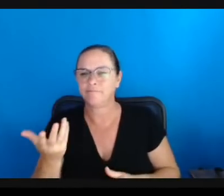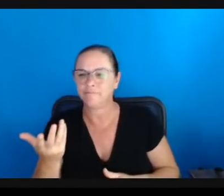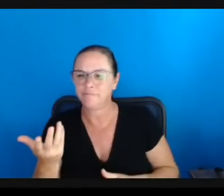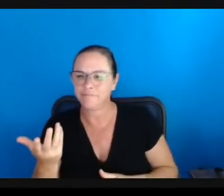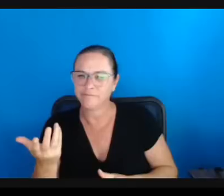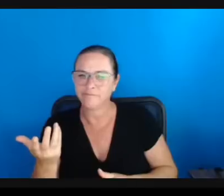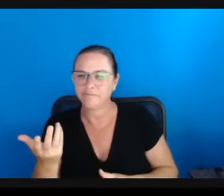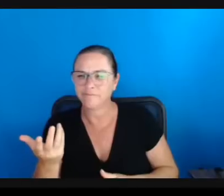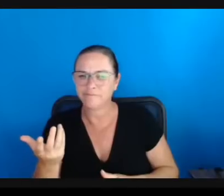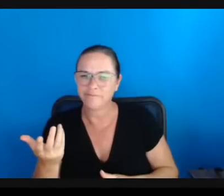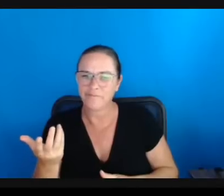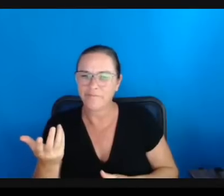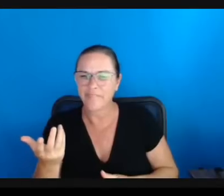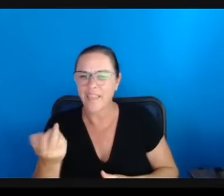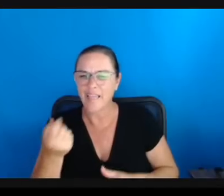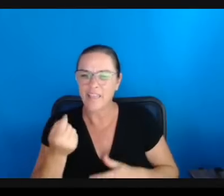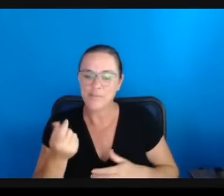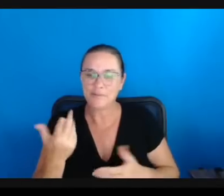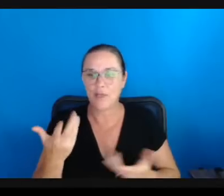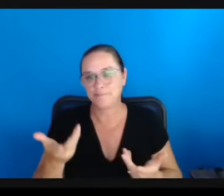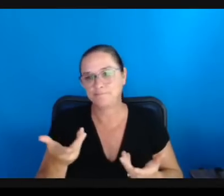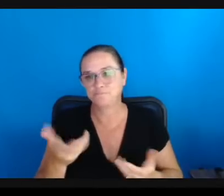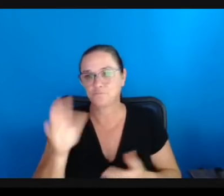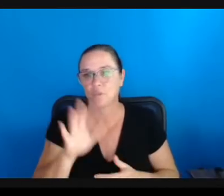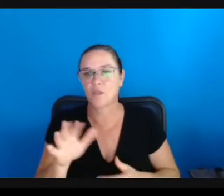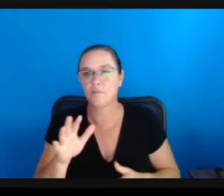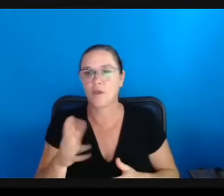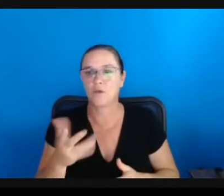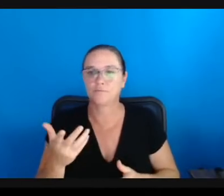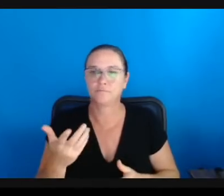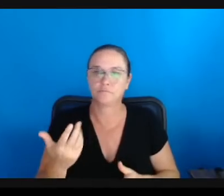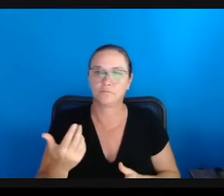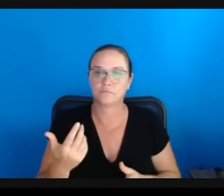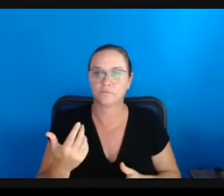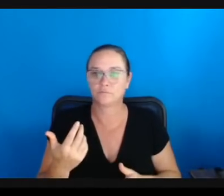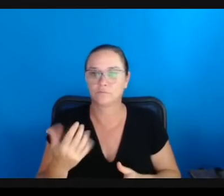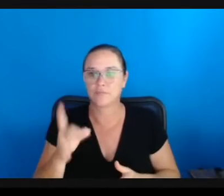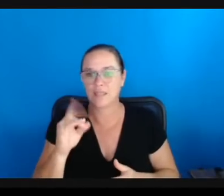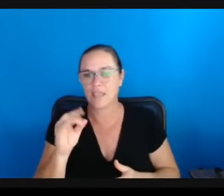A little less than, supposed to be about 100 meters, 80 meters here